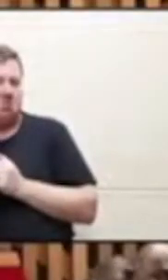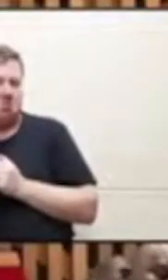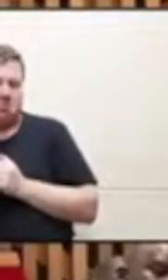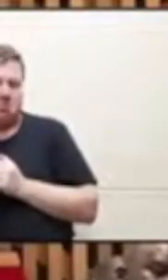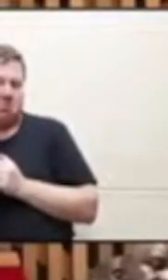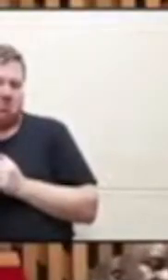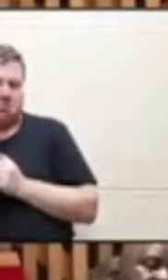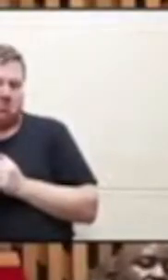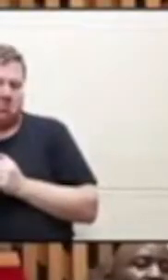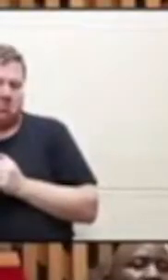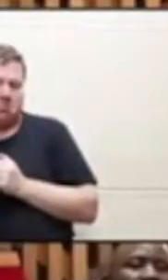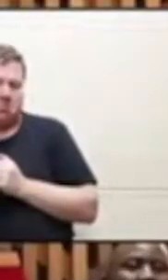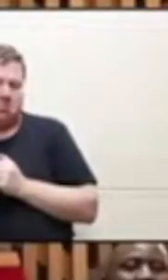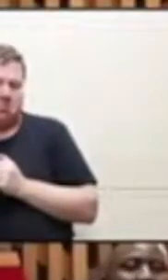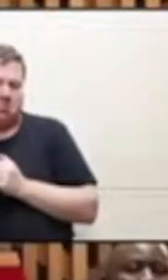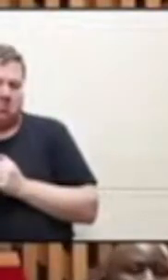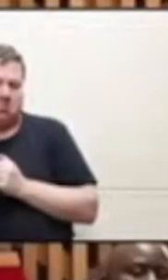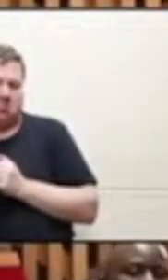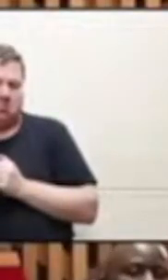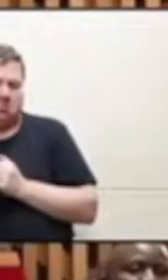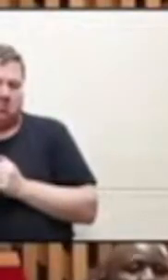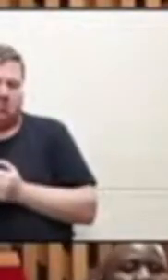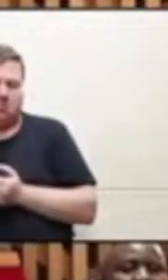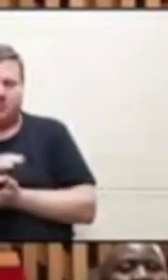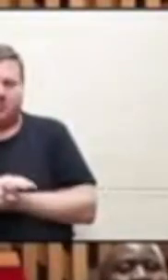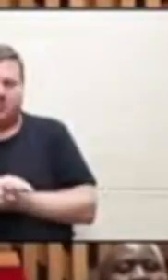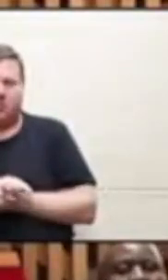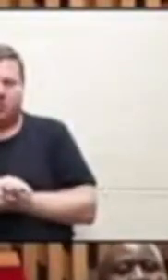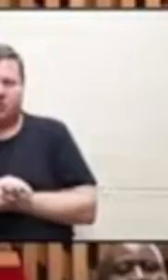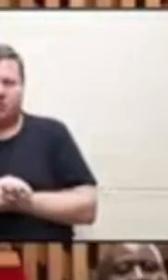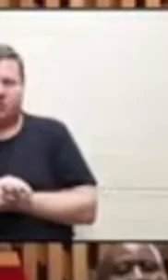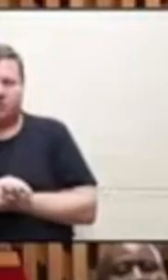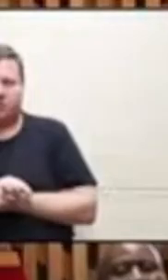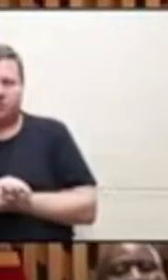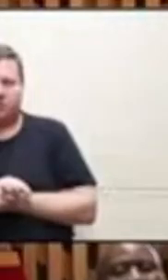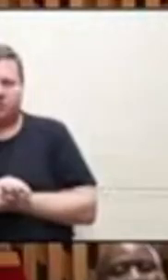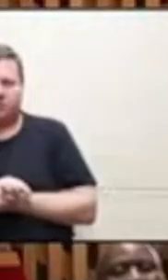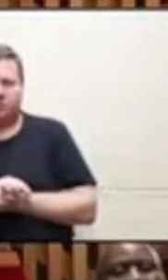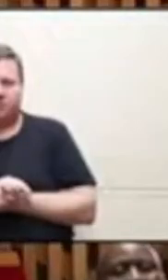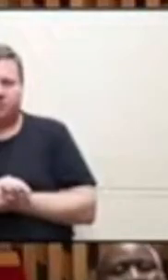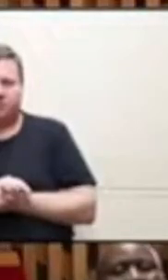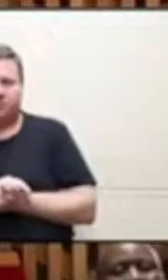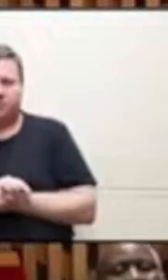Yeah, so I spoke to the one that talks to overperformance.